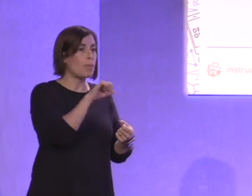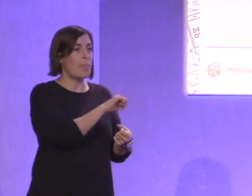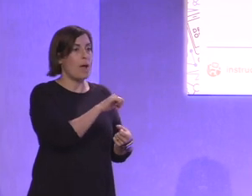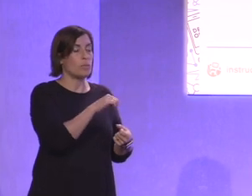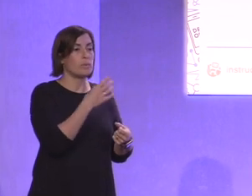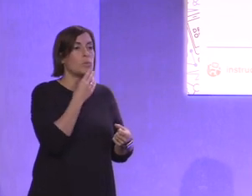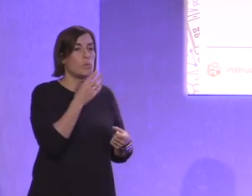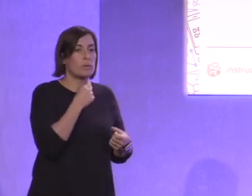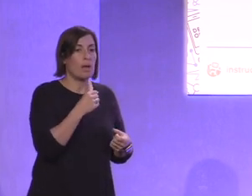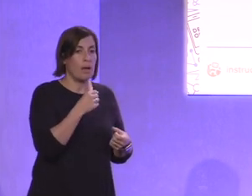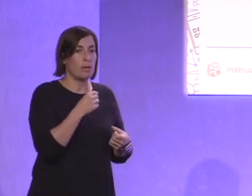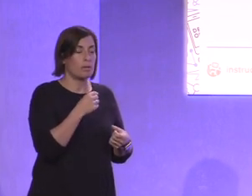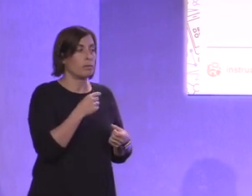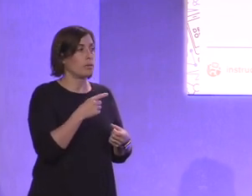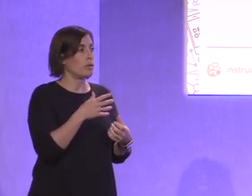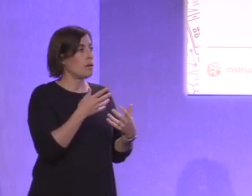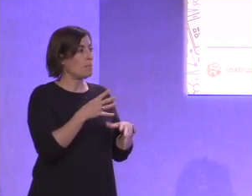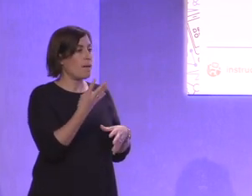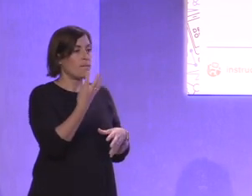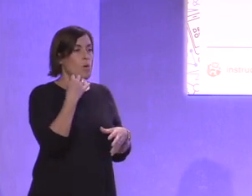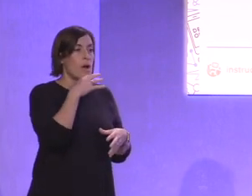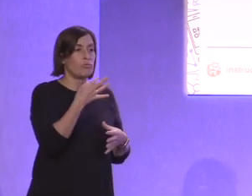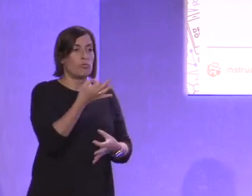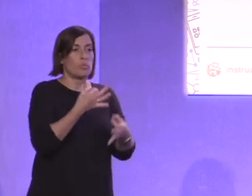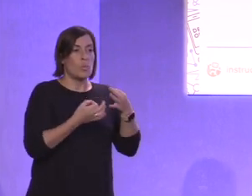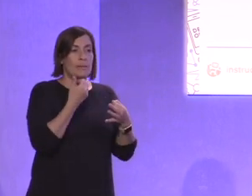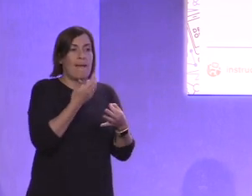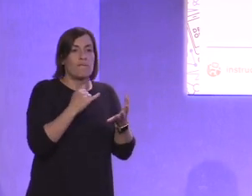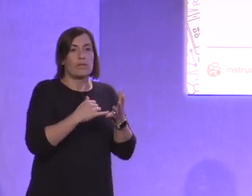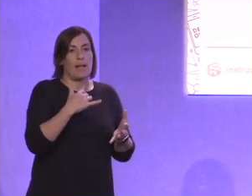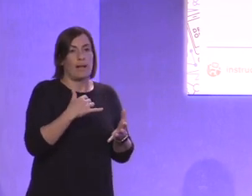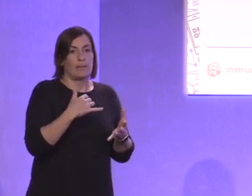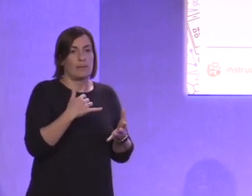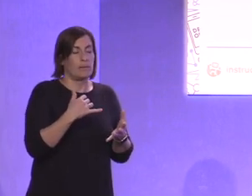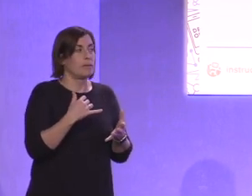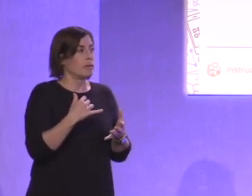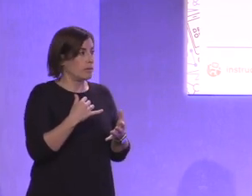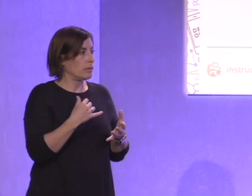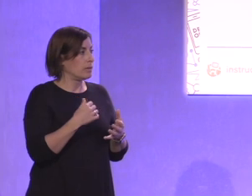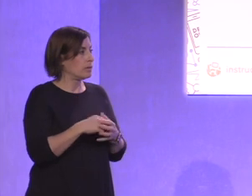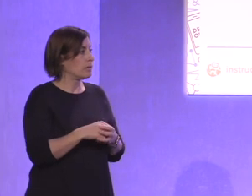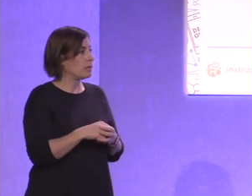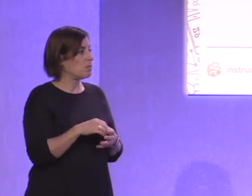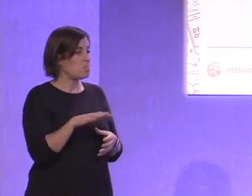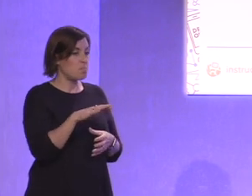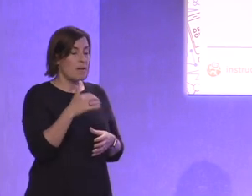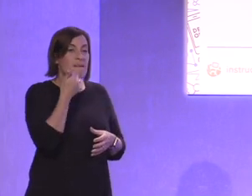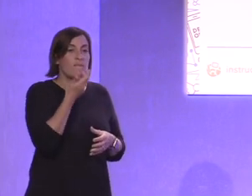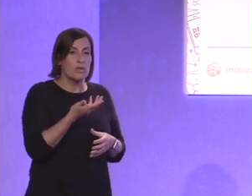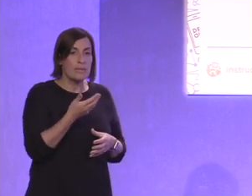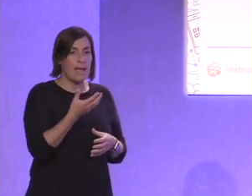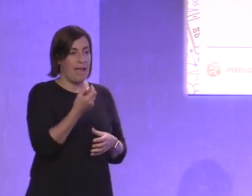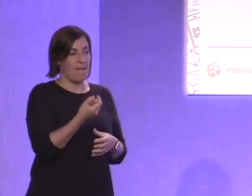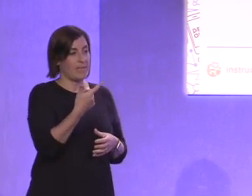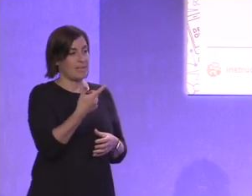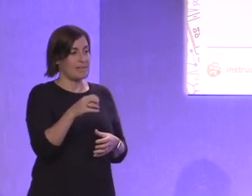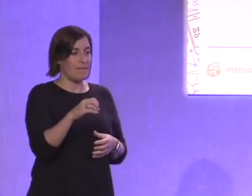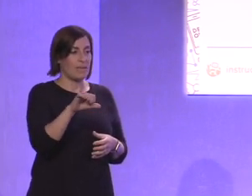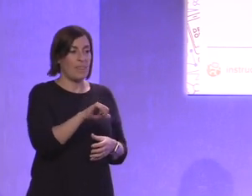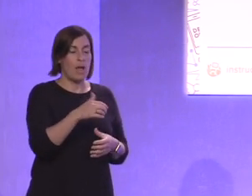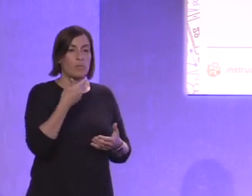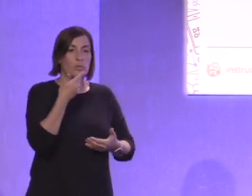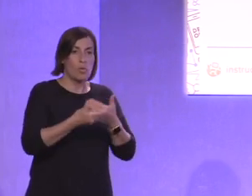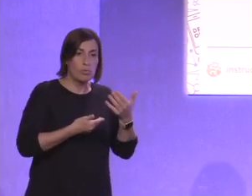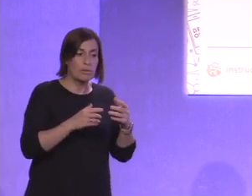We serve about 400 requests per second. And every day, there's about 70,000 stories or